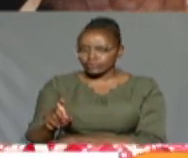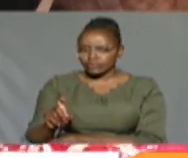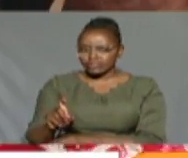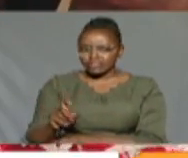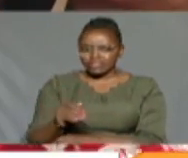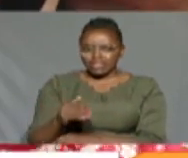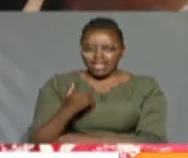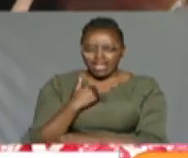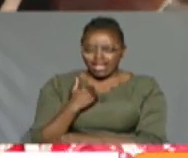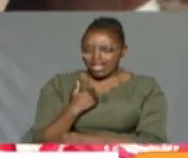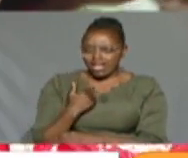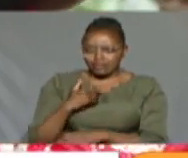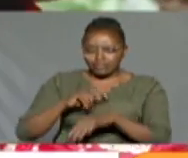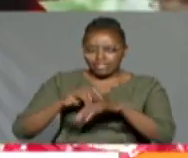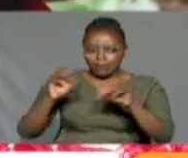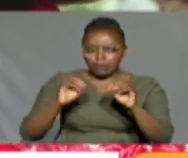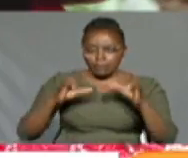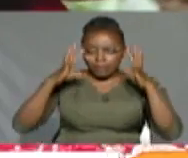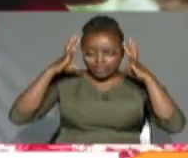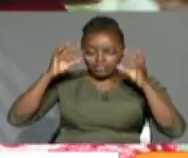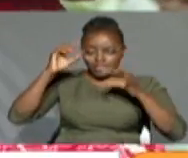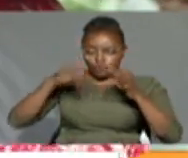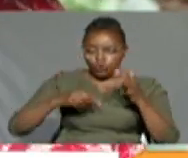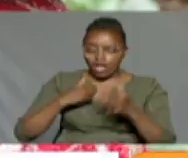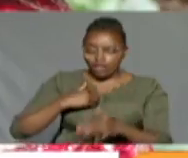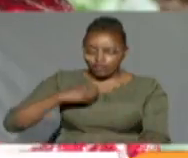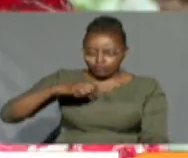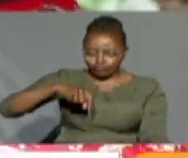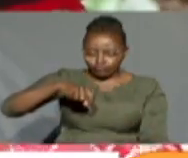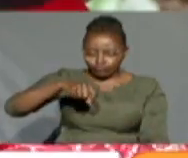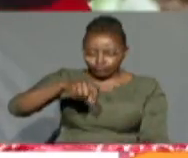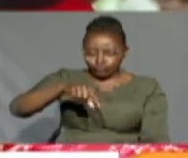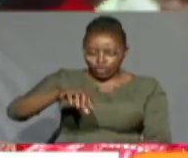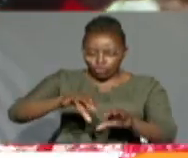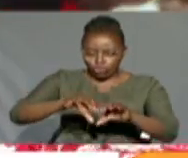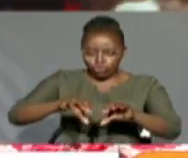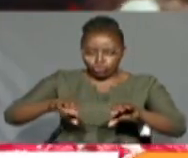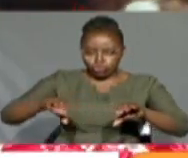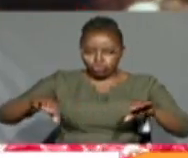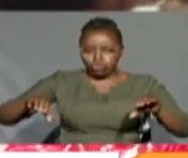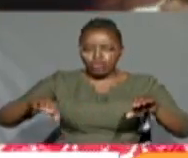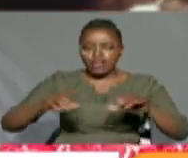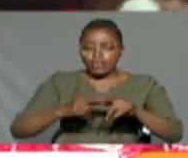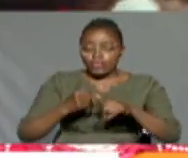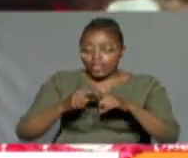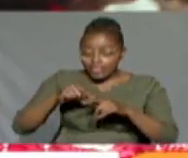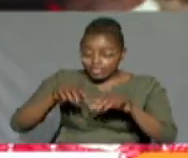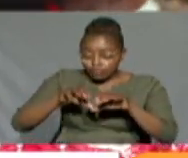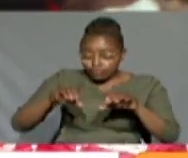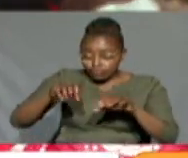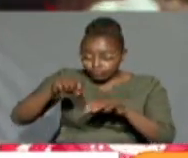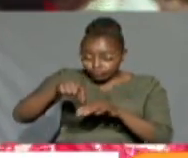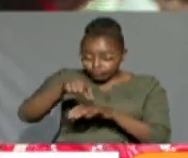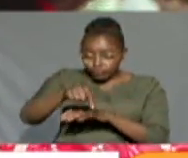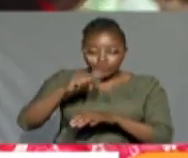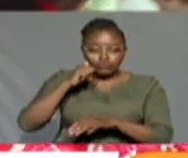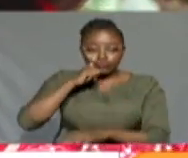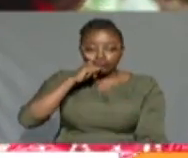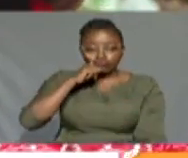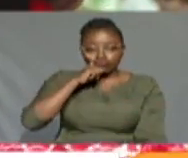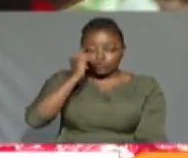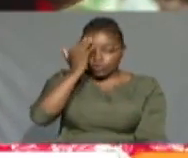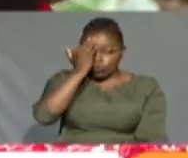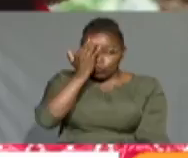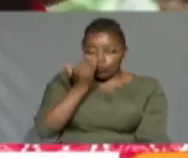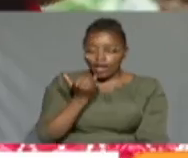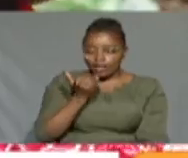are not making it. So I decided to put the drip in irrigation. And the drip irrigation is very nice